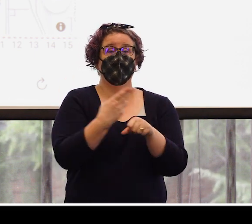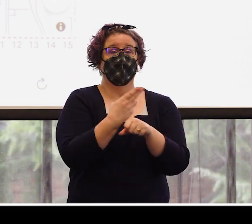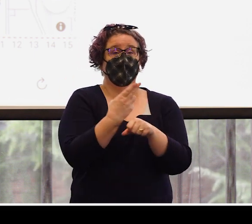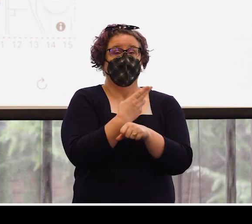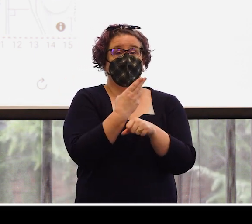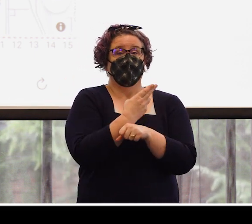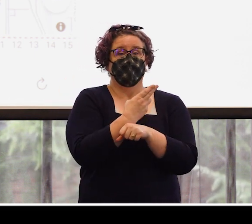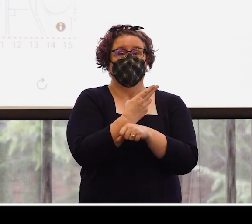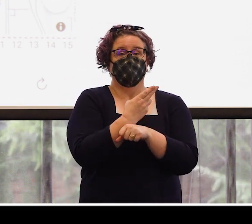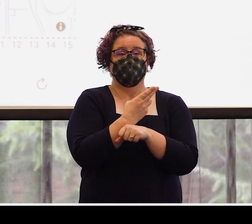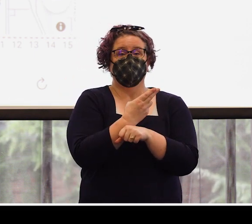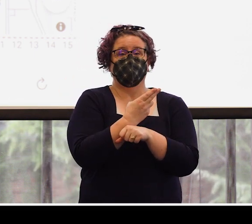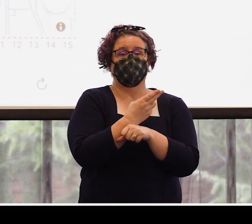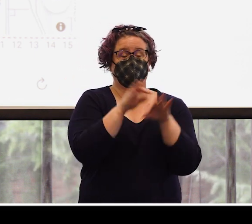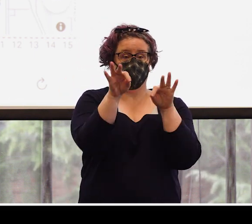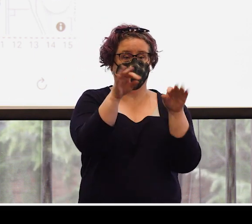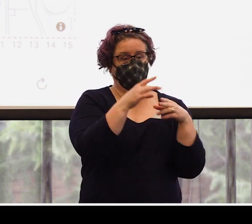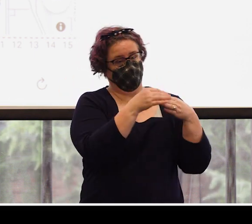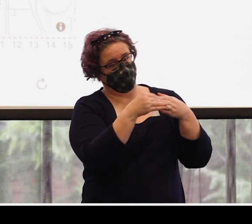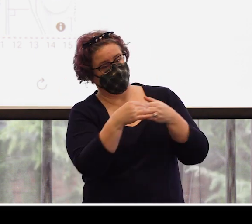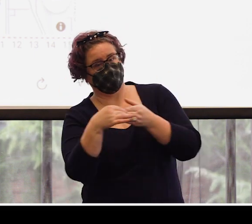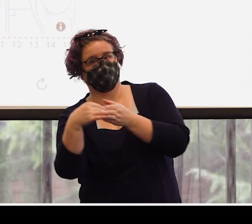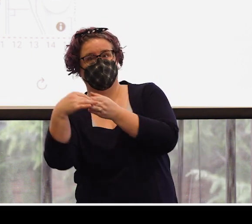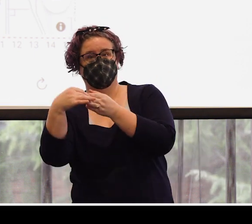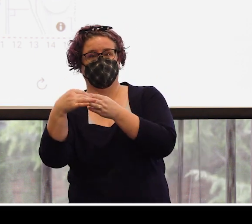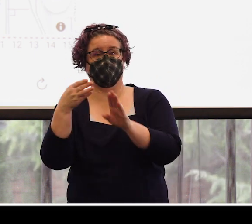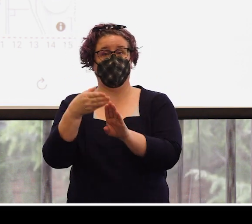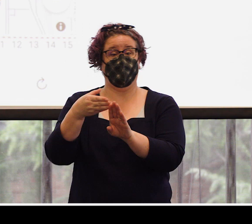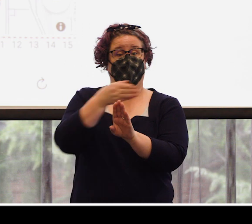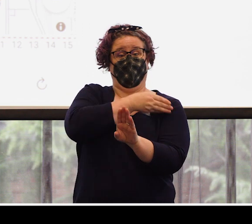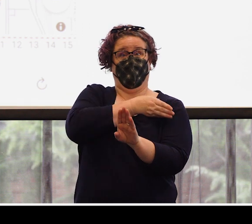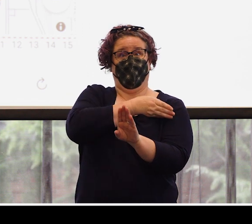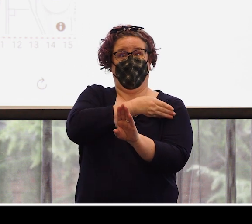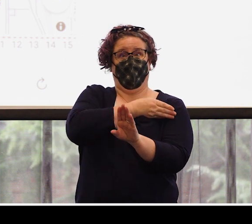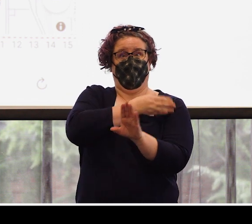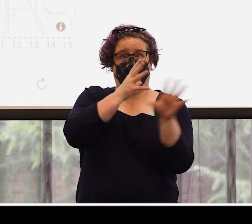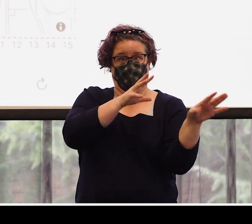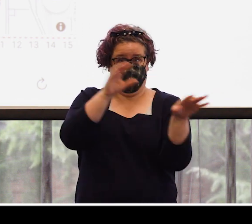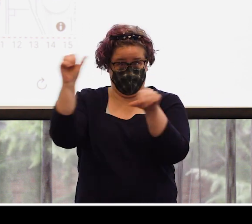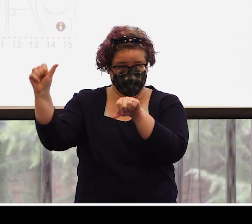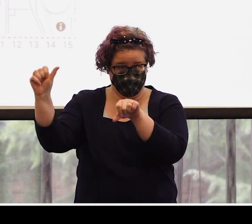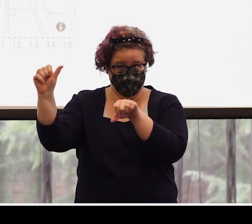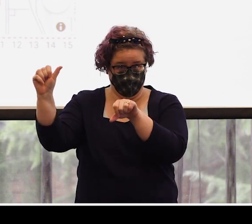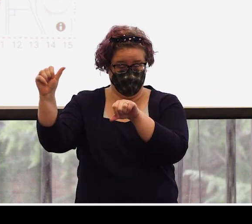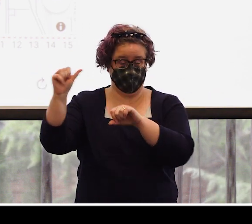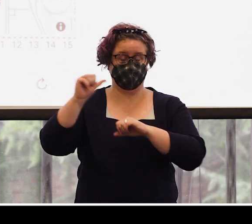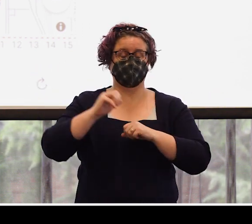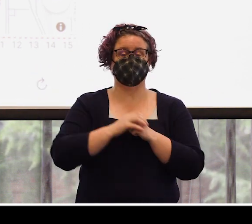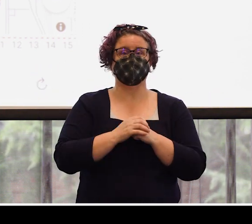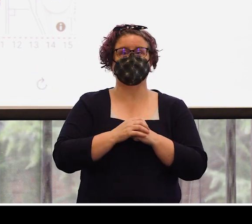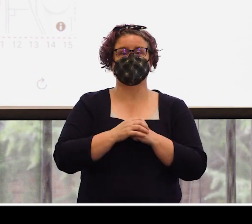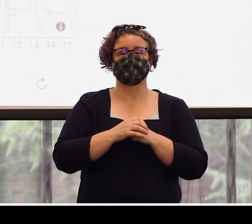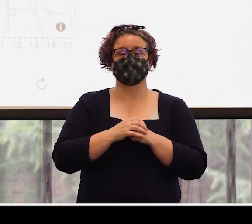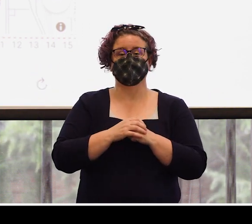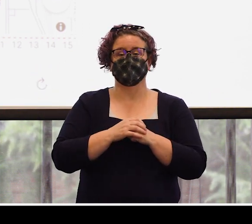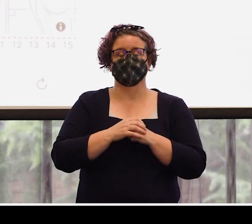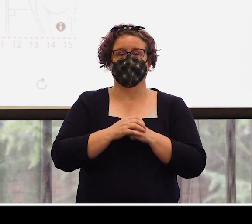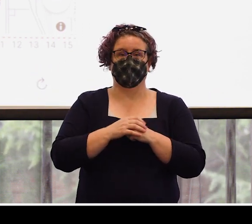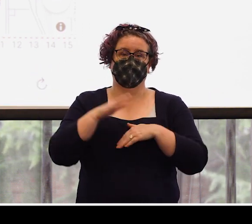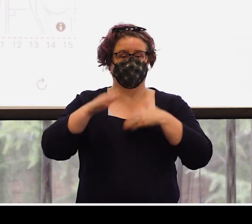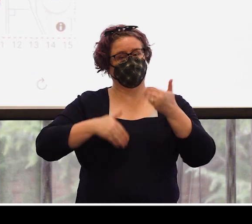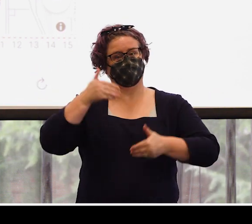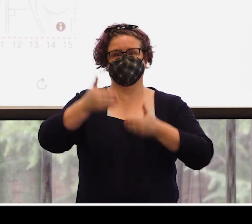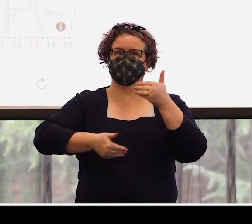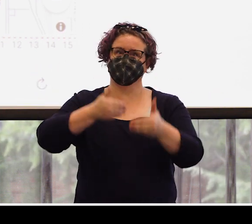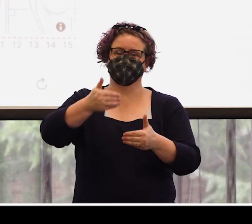the router prospectively before you actually go to the open environment and conduct your